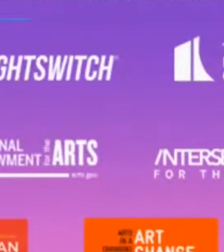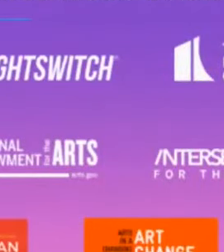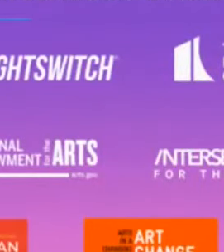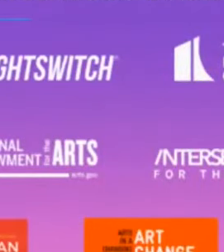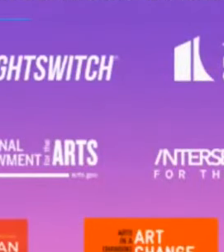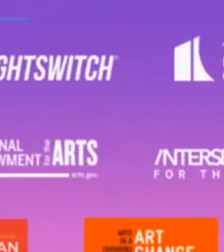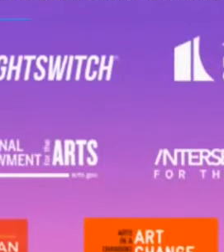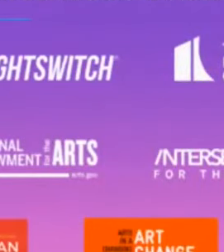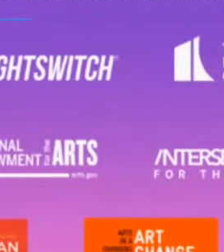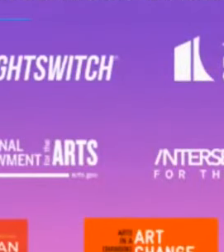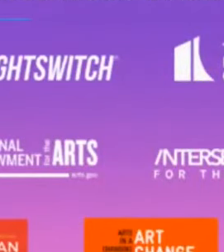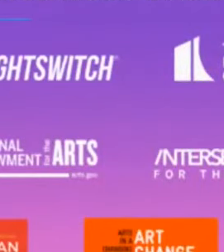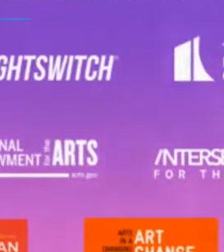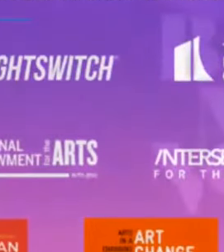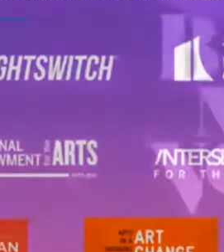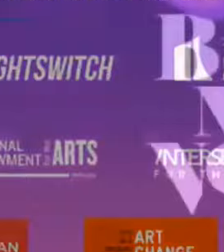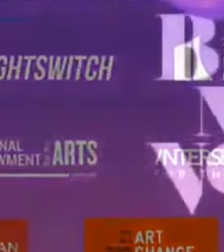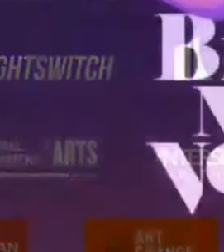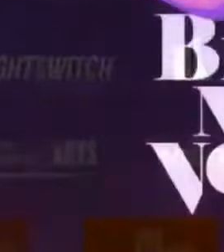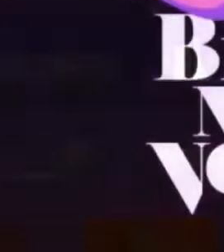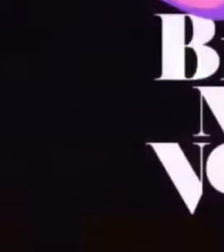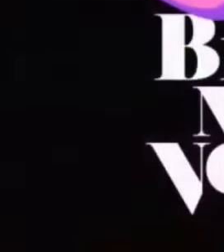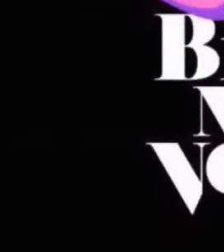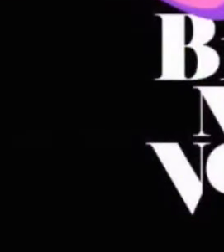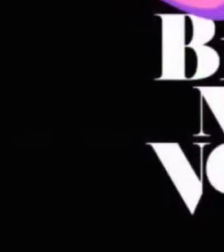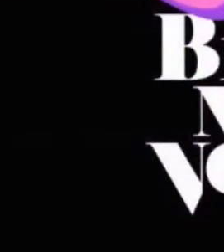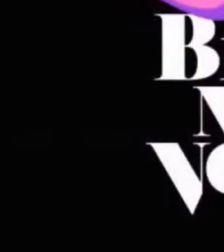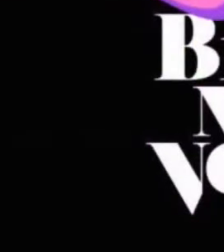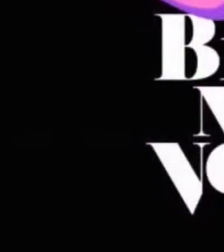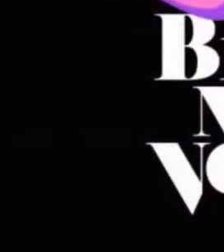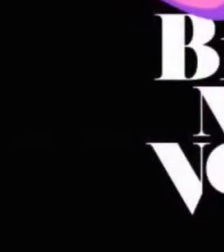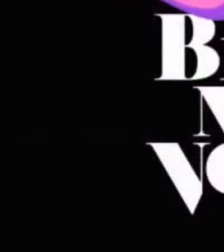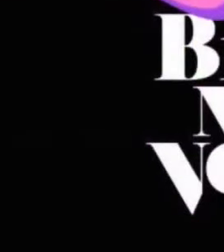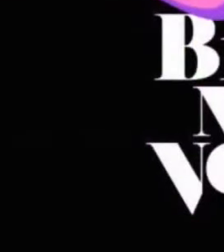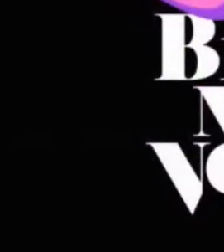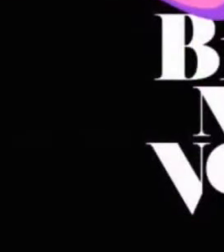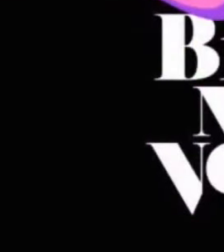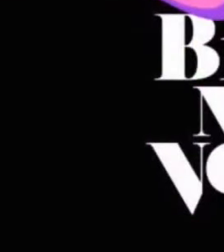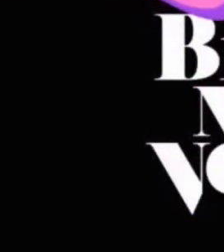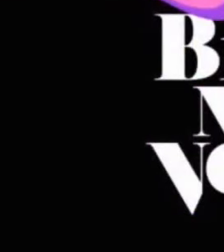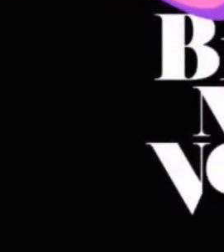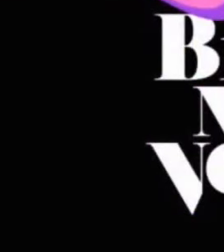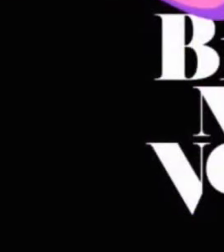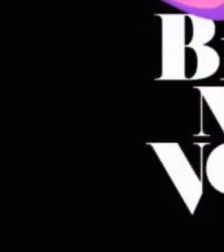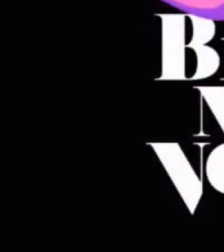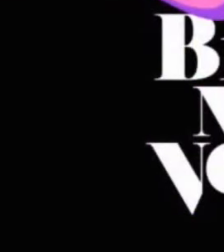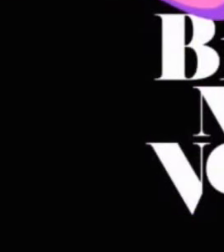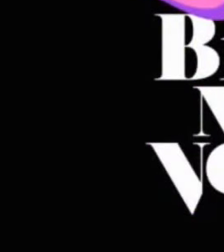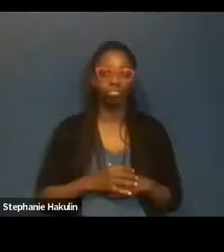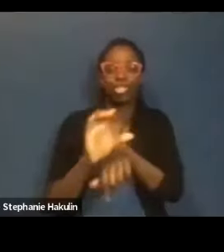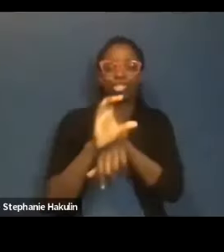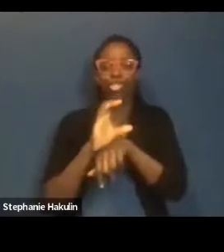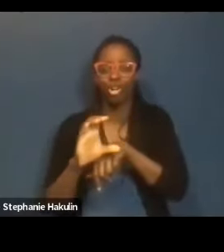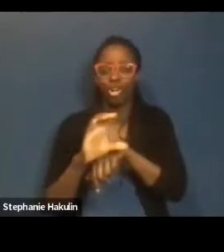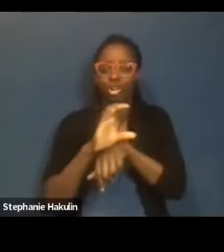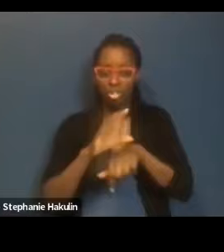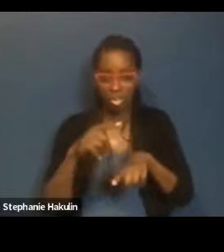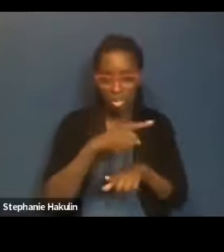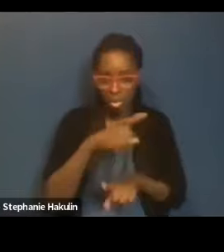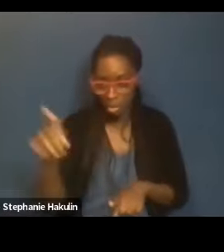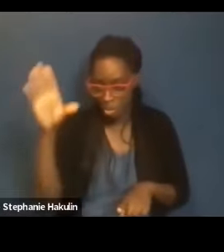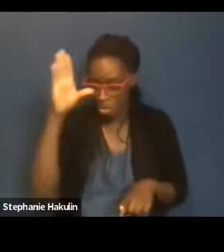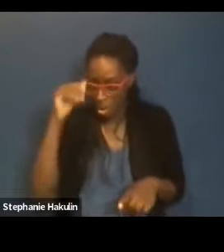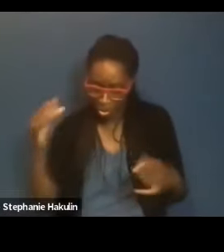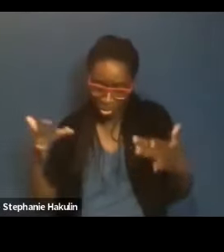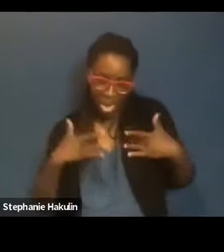I'm physically fit. I'm a brown and sweet, just like the chocolate. Yo, Wiley, them ones sound like me. They're done a pretty, pretty with the upper